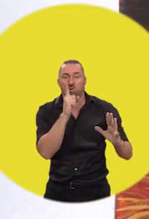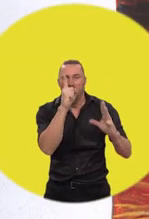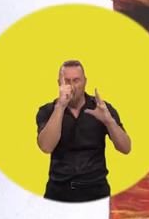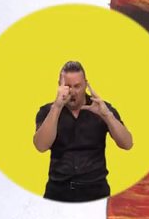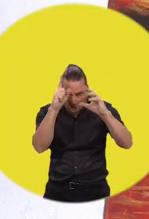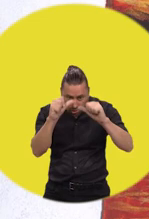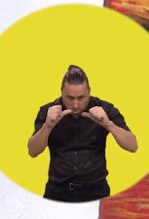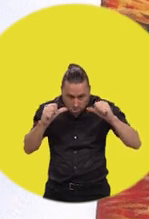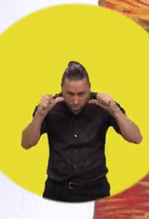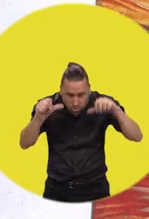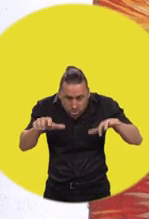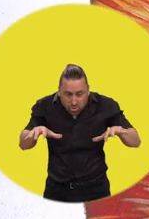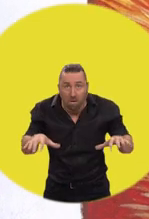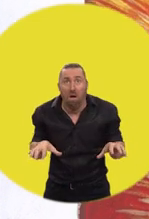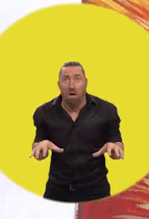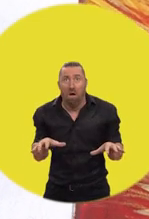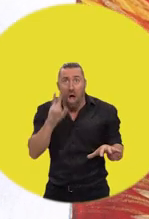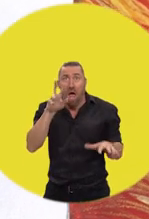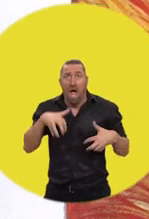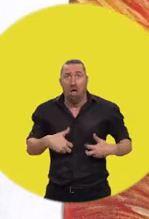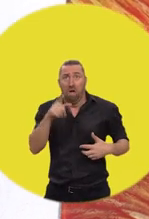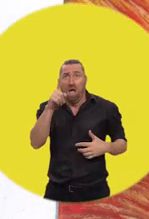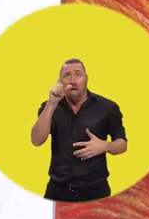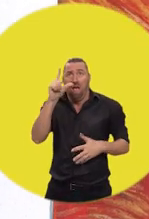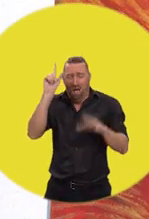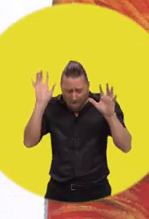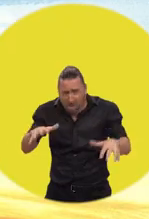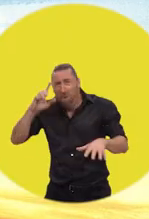eyes. Bursting from the barn into the chill